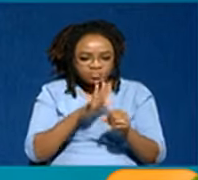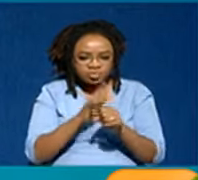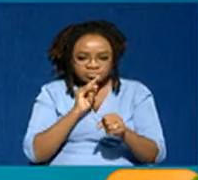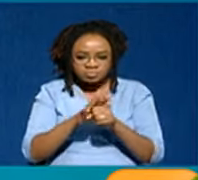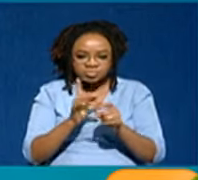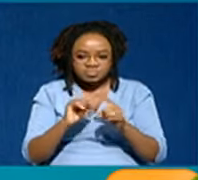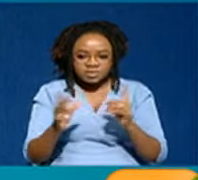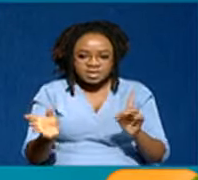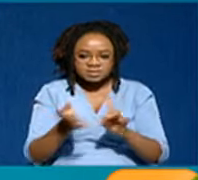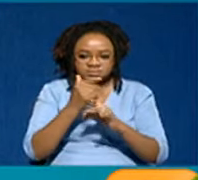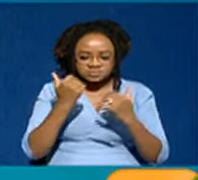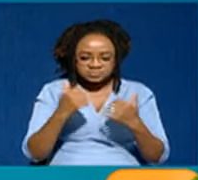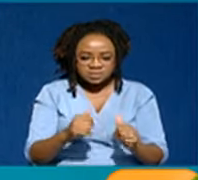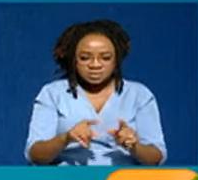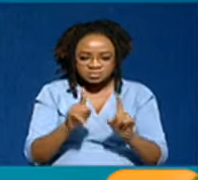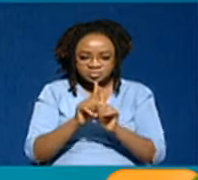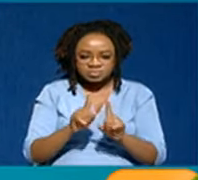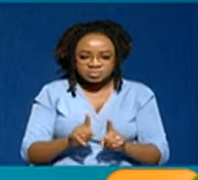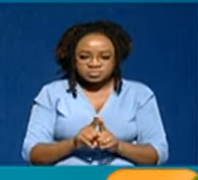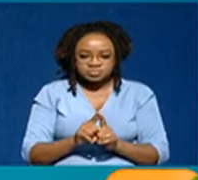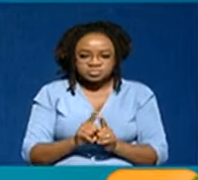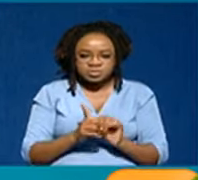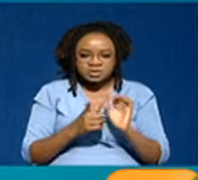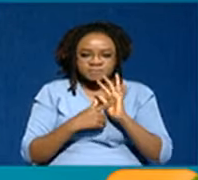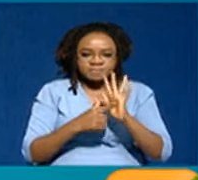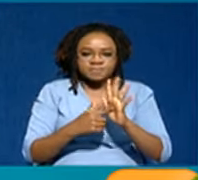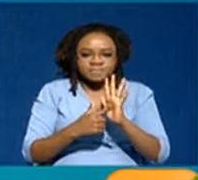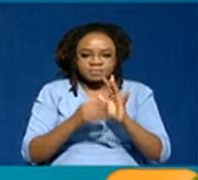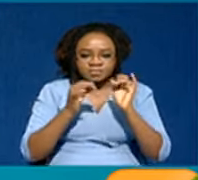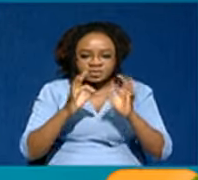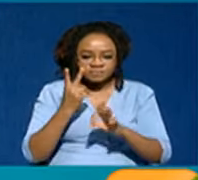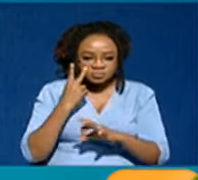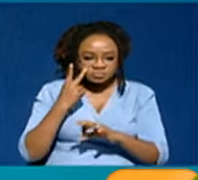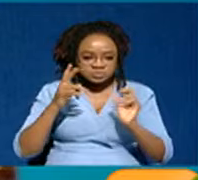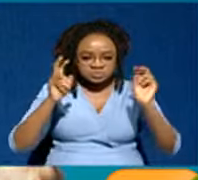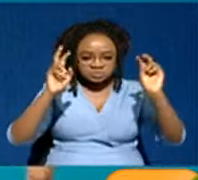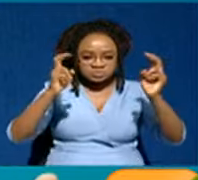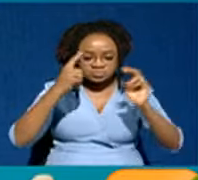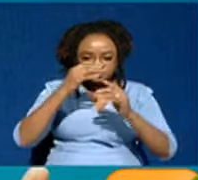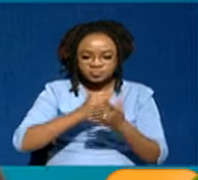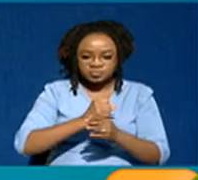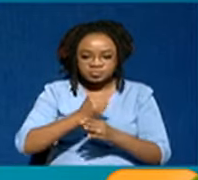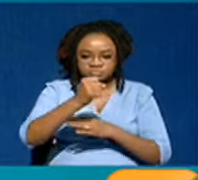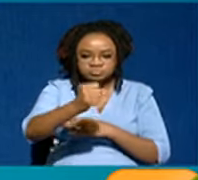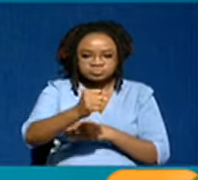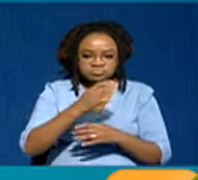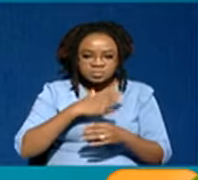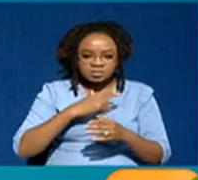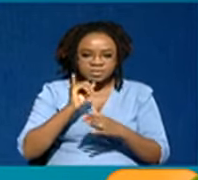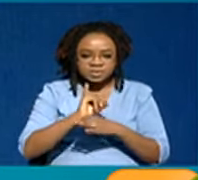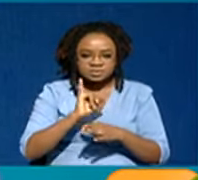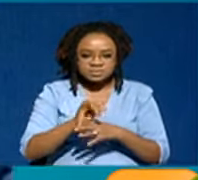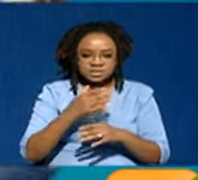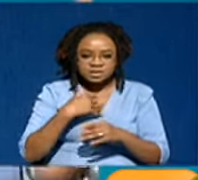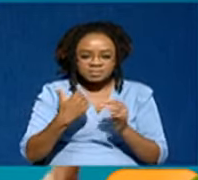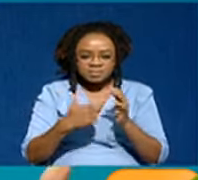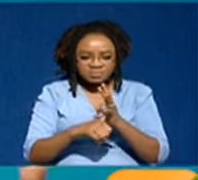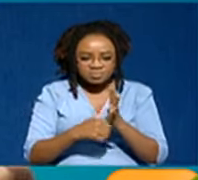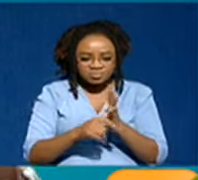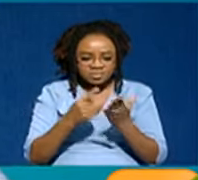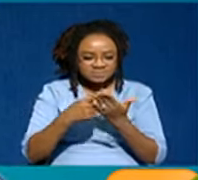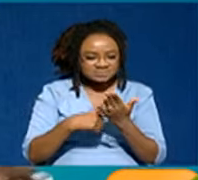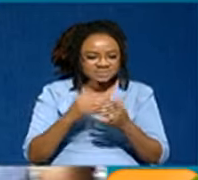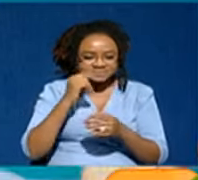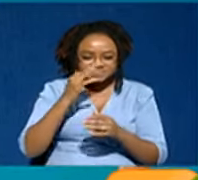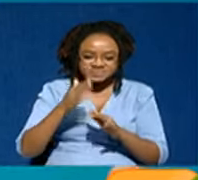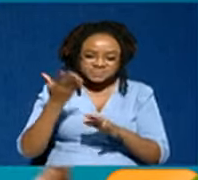issues that we brought up now. For example, if you look at the issue of posting of medical interns, there's an issue that was discussed last year. It has